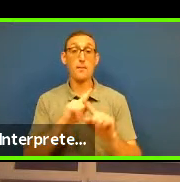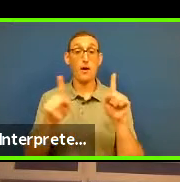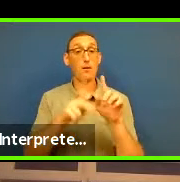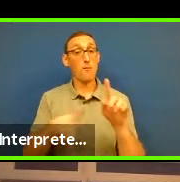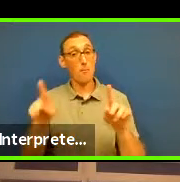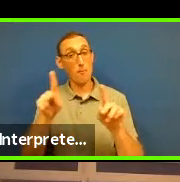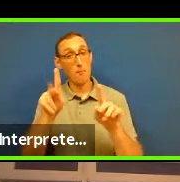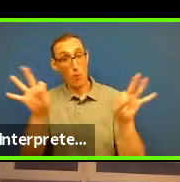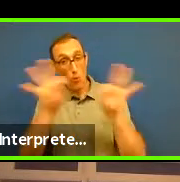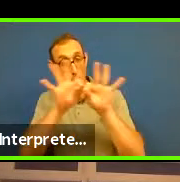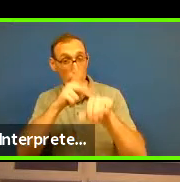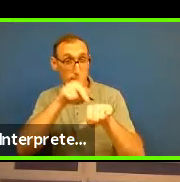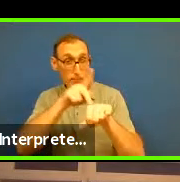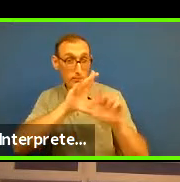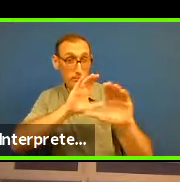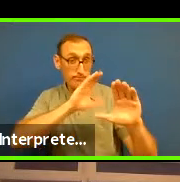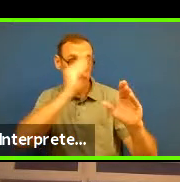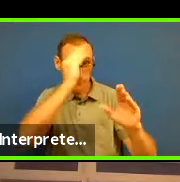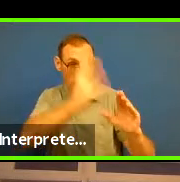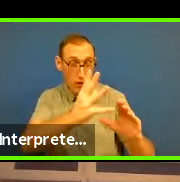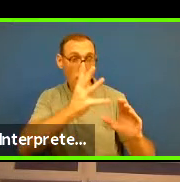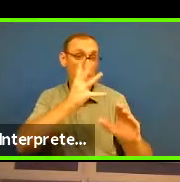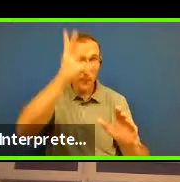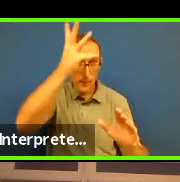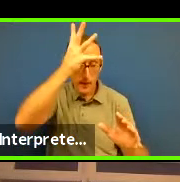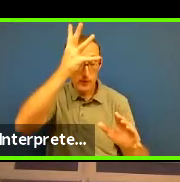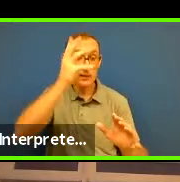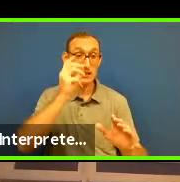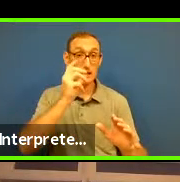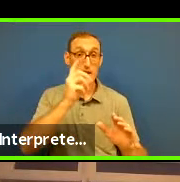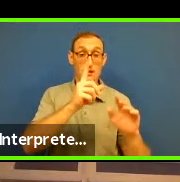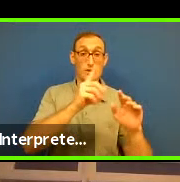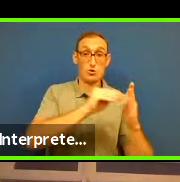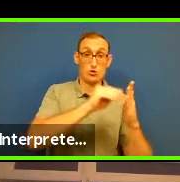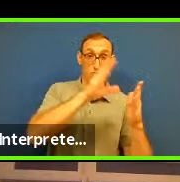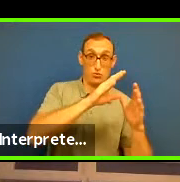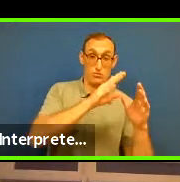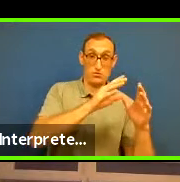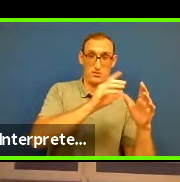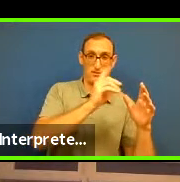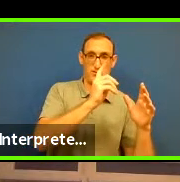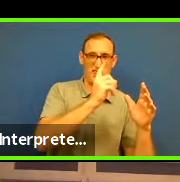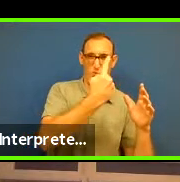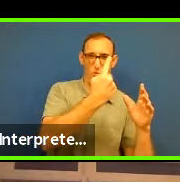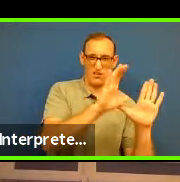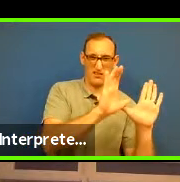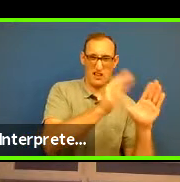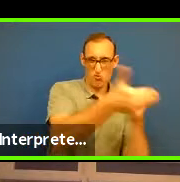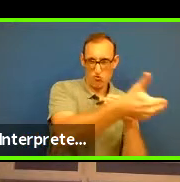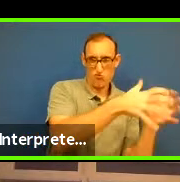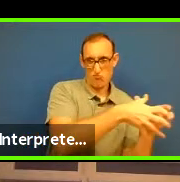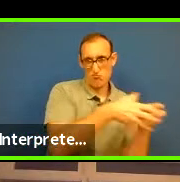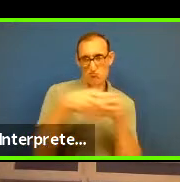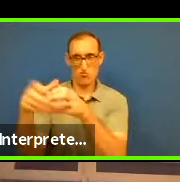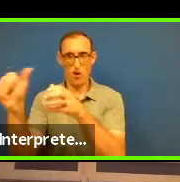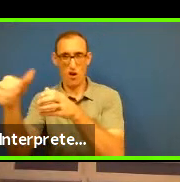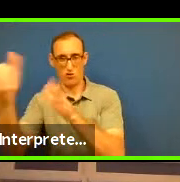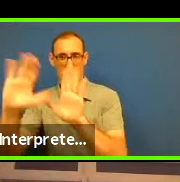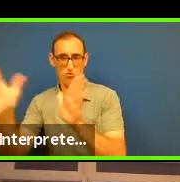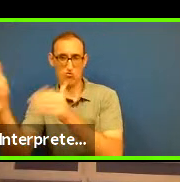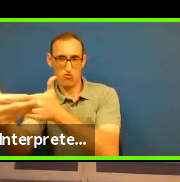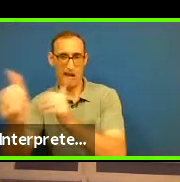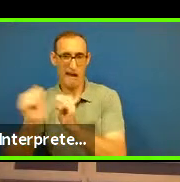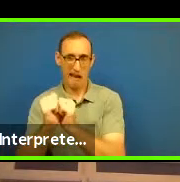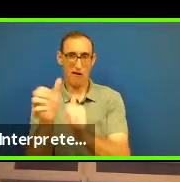parents, is that when we move students from one learning environment to another learning environment, that just doesn't happen overnight.